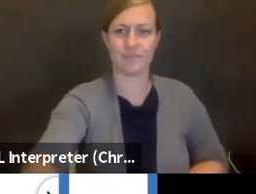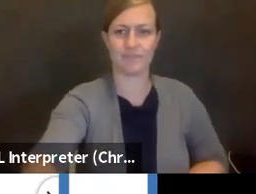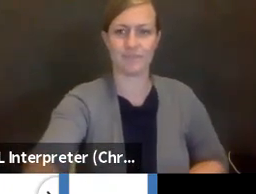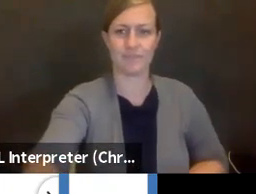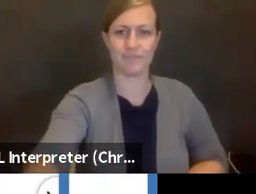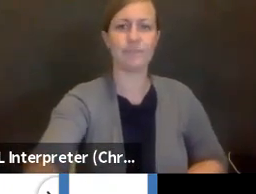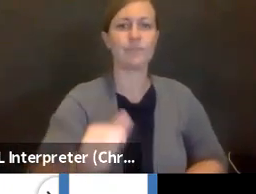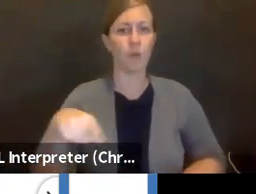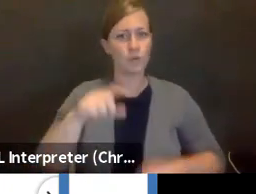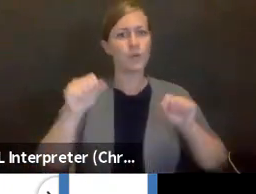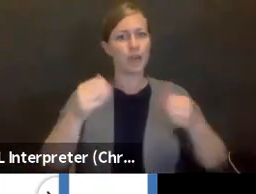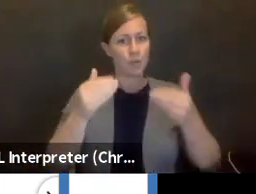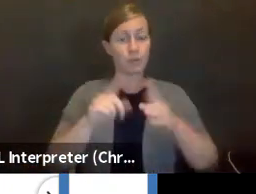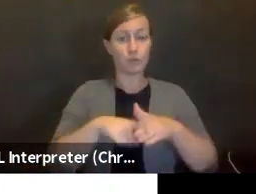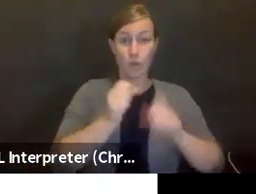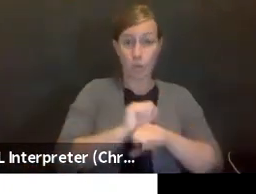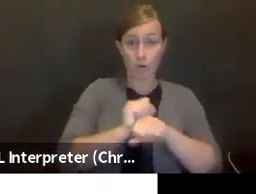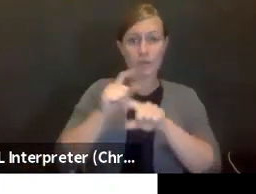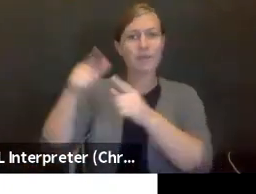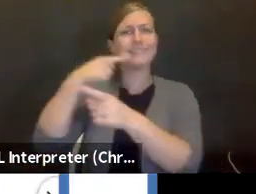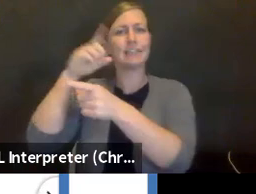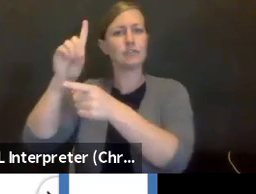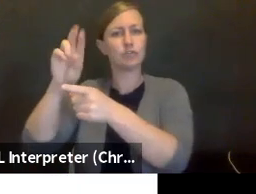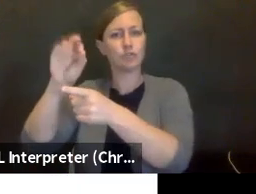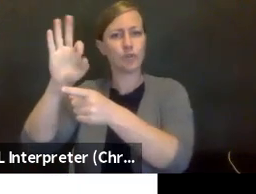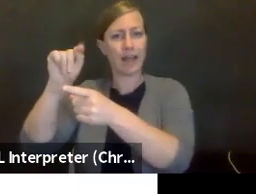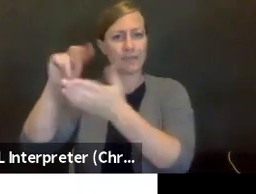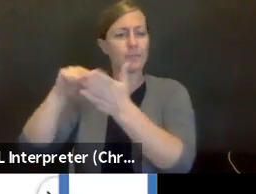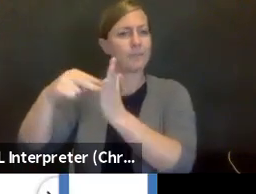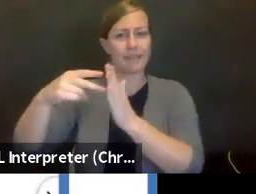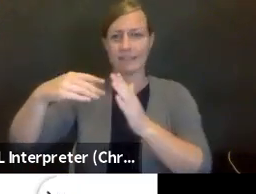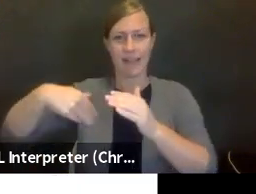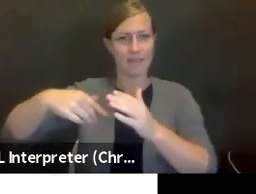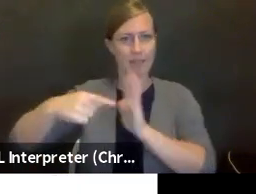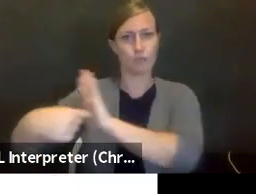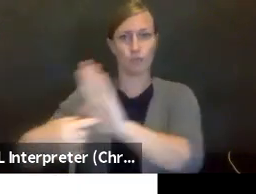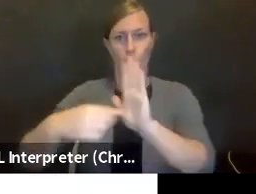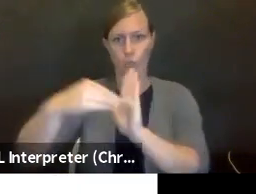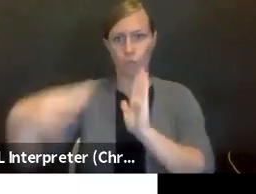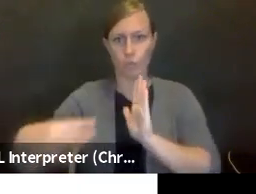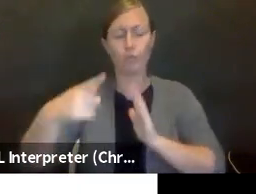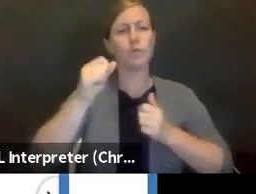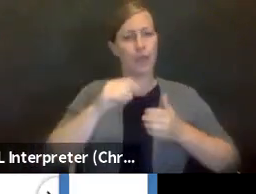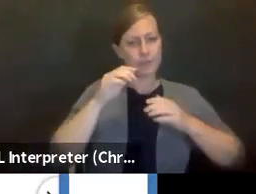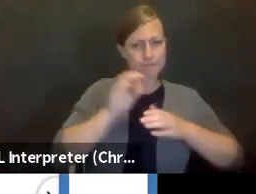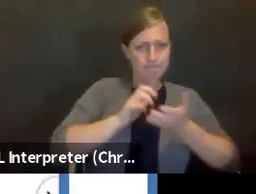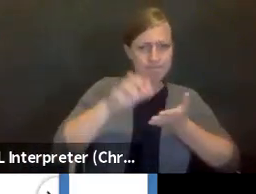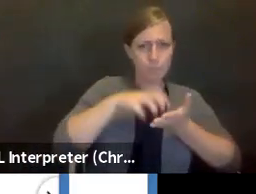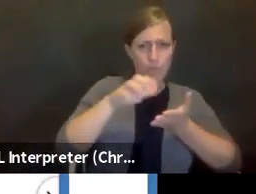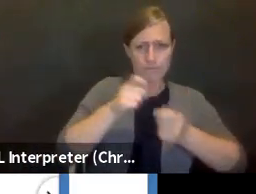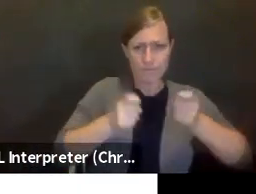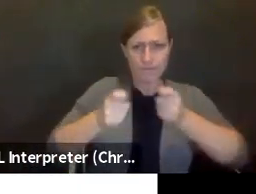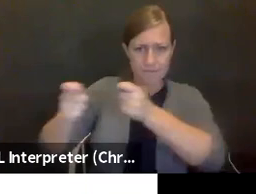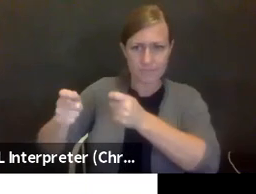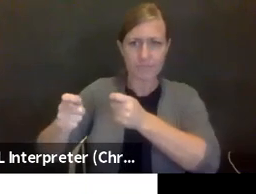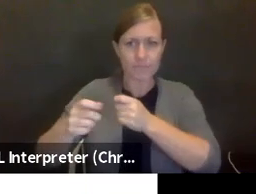later. Over here, it changes my view. This is full screen mode. This is edit